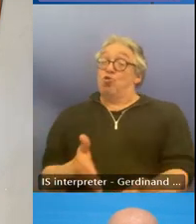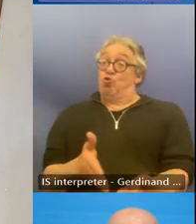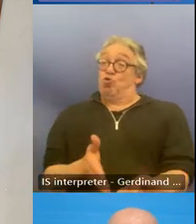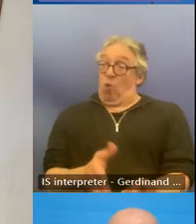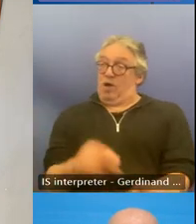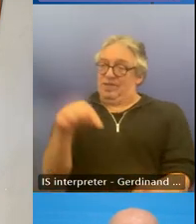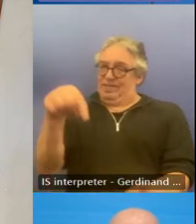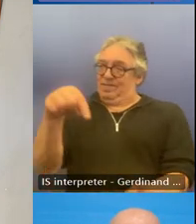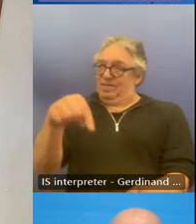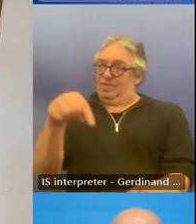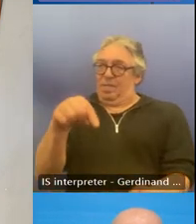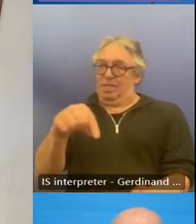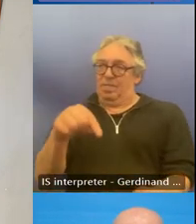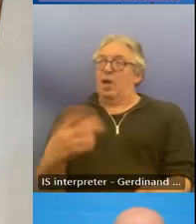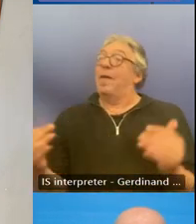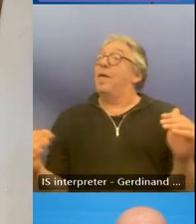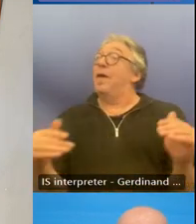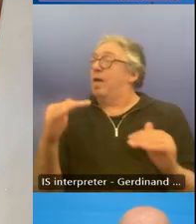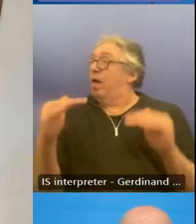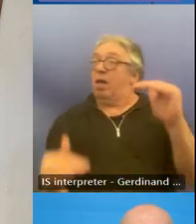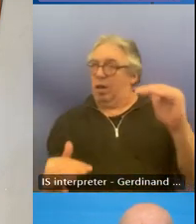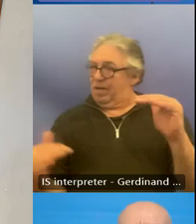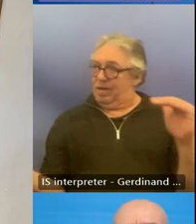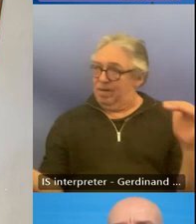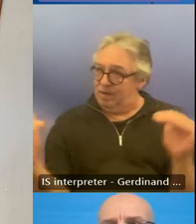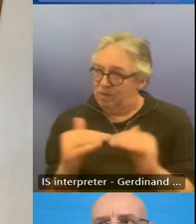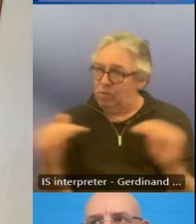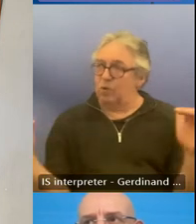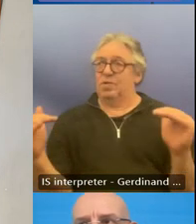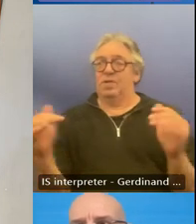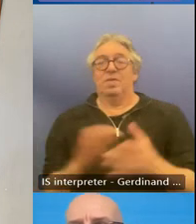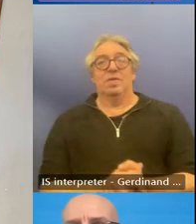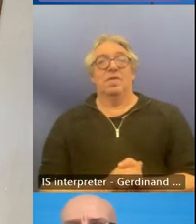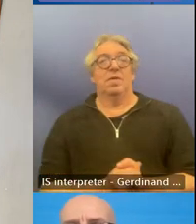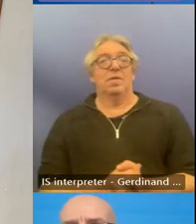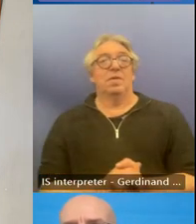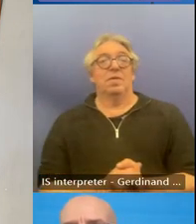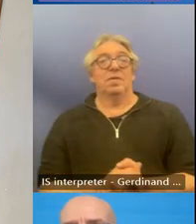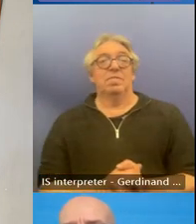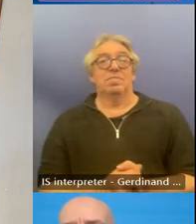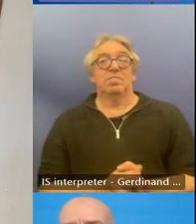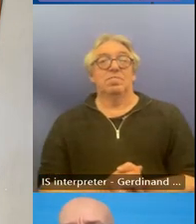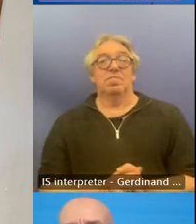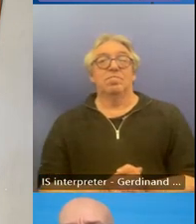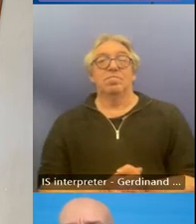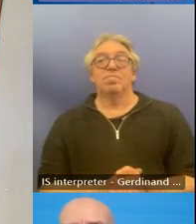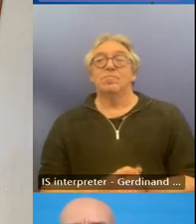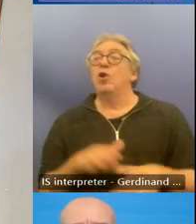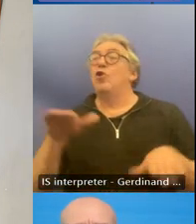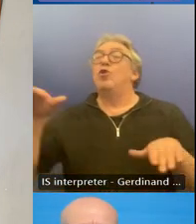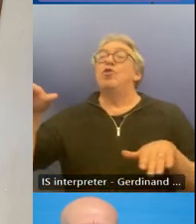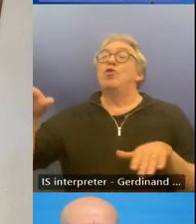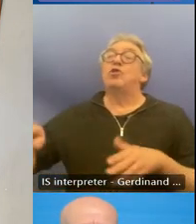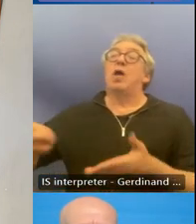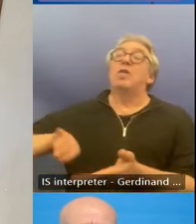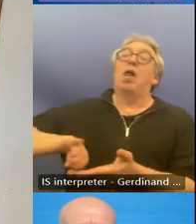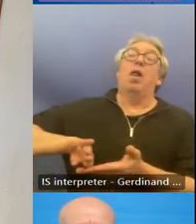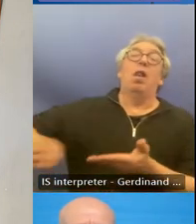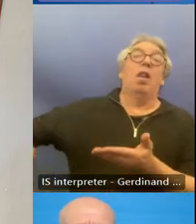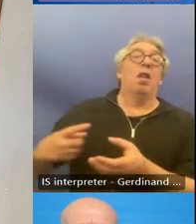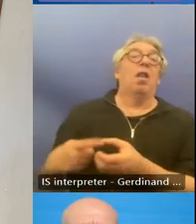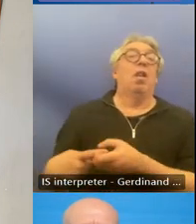human rights and equality, and we are following, doing everything not to leave any child behind, and